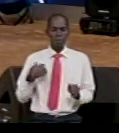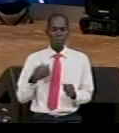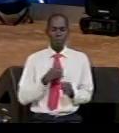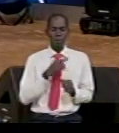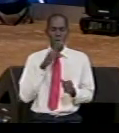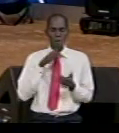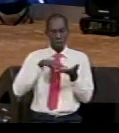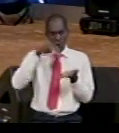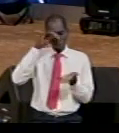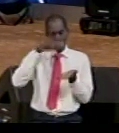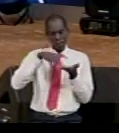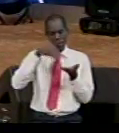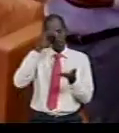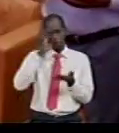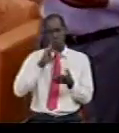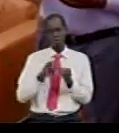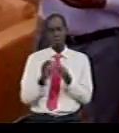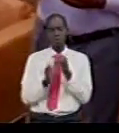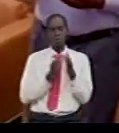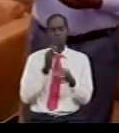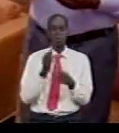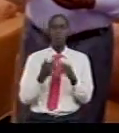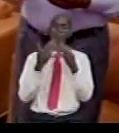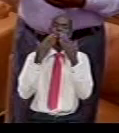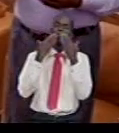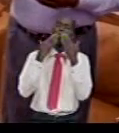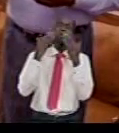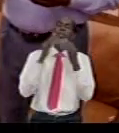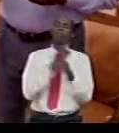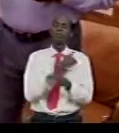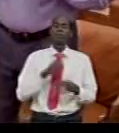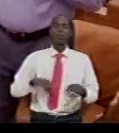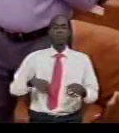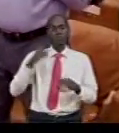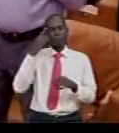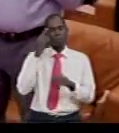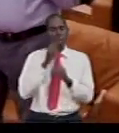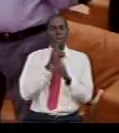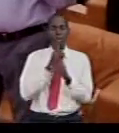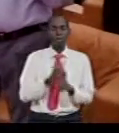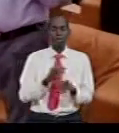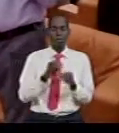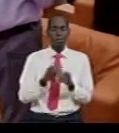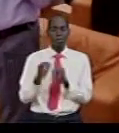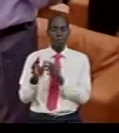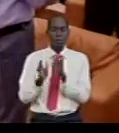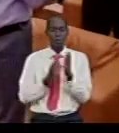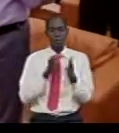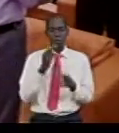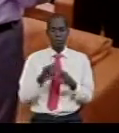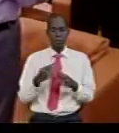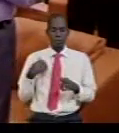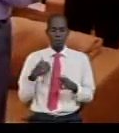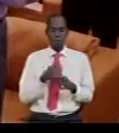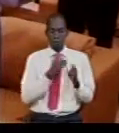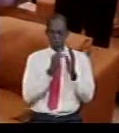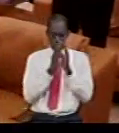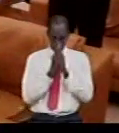in Jesus' name. Thank you, Lord, for the answer. In Jesus' name we